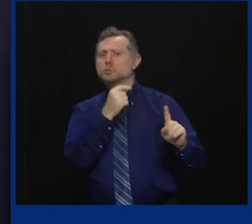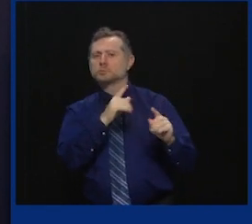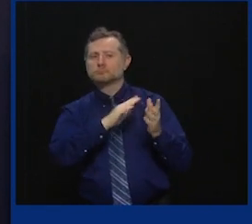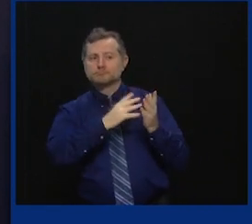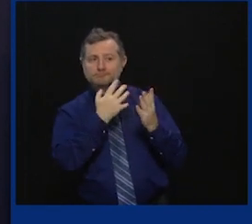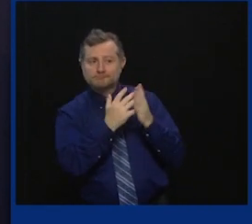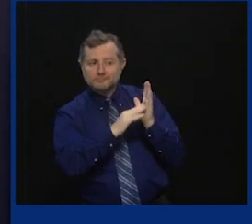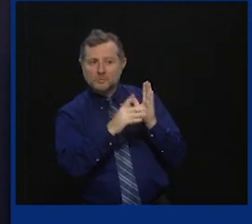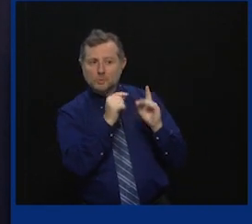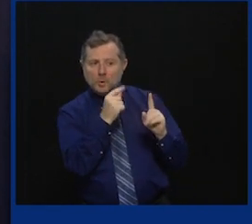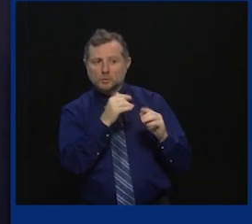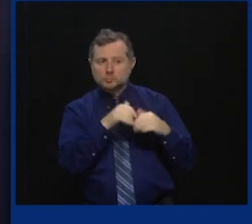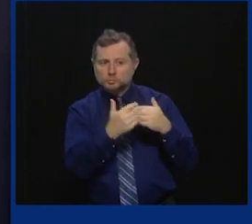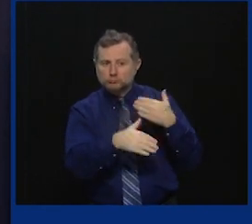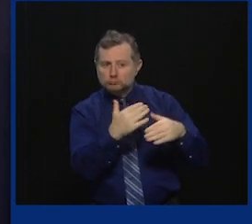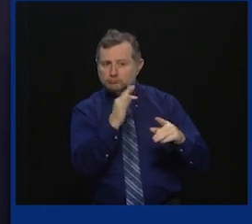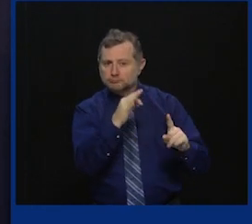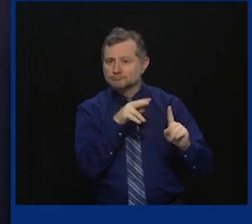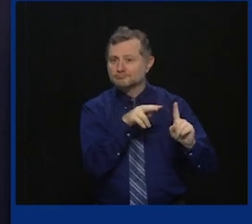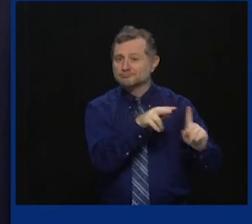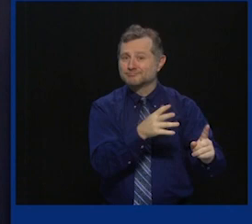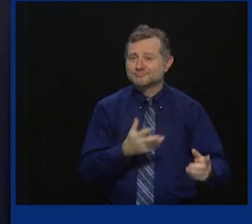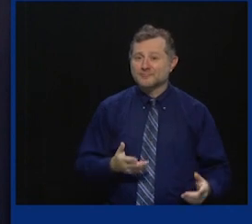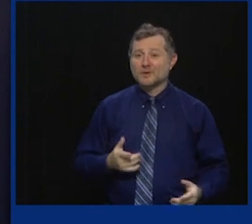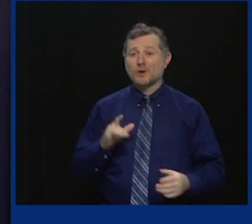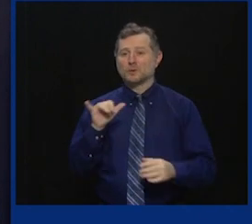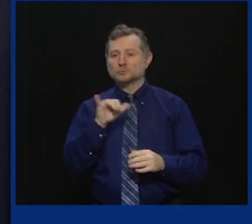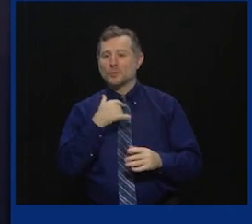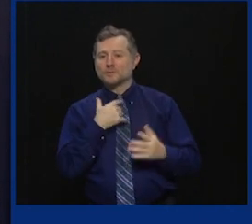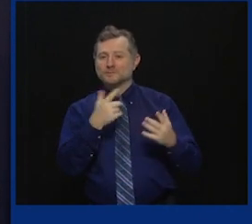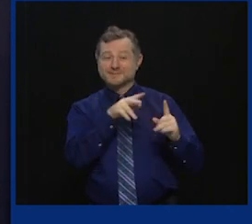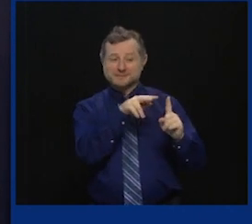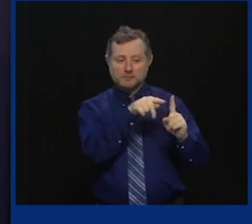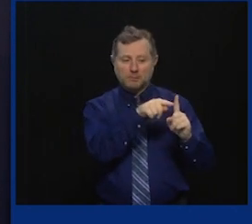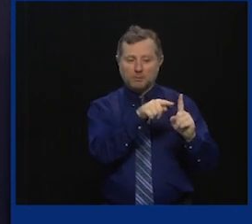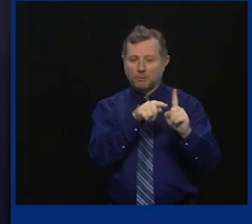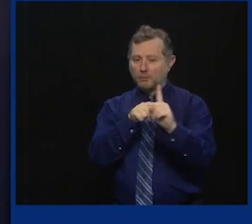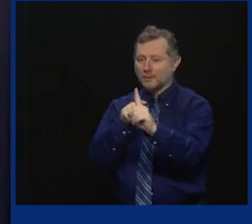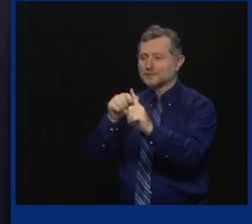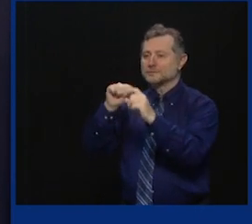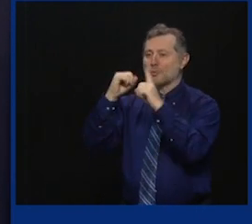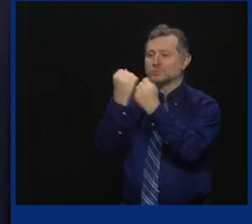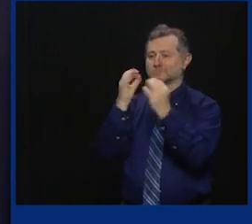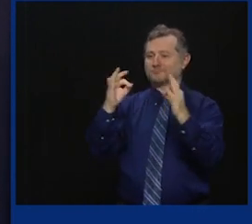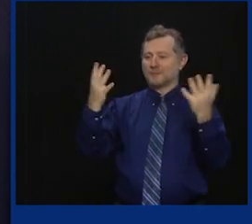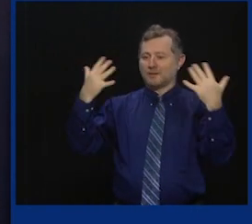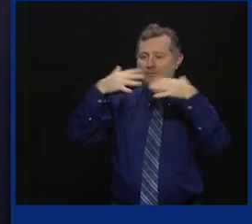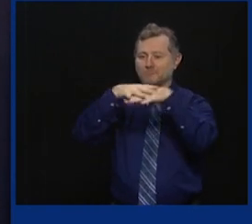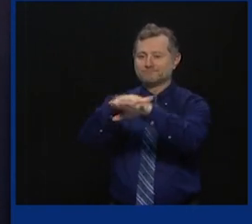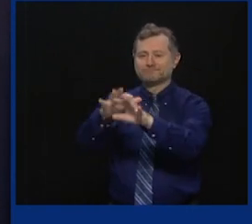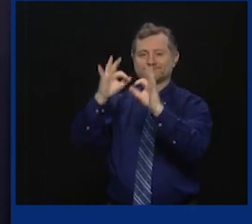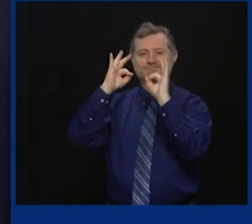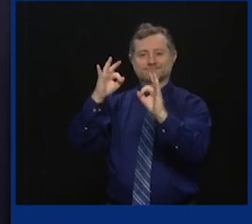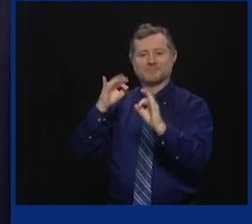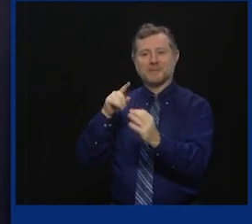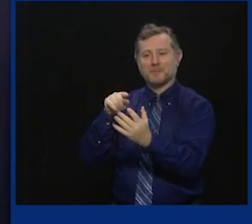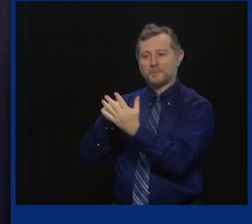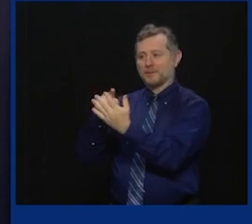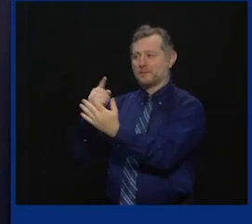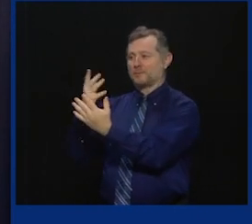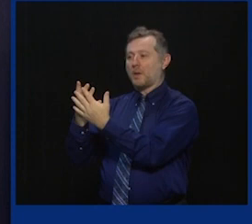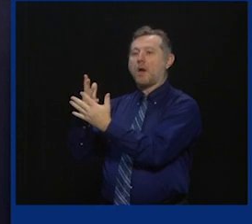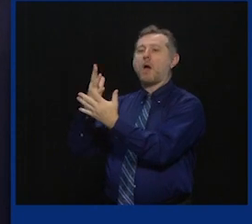supposed to do, but ultimately become part of society again. Debt has been paid. People are now